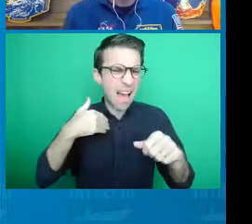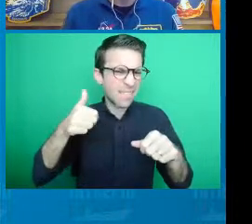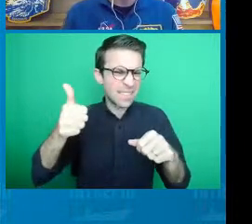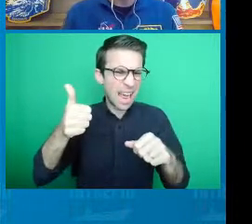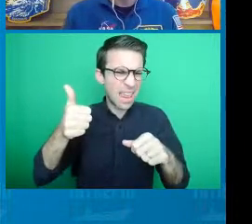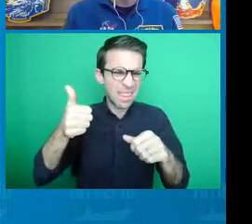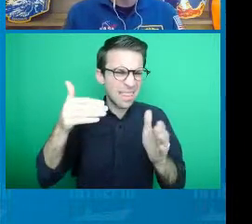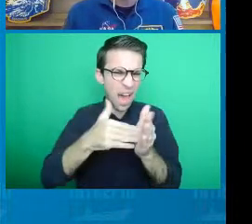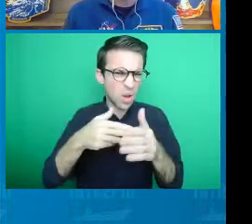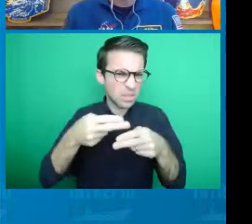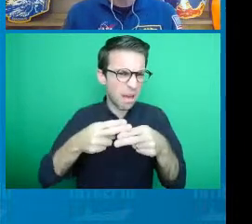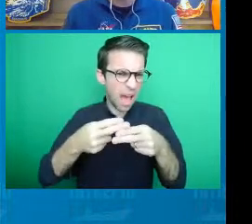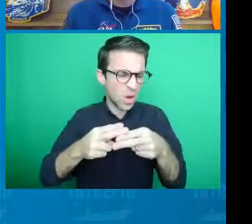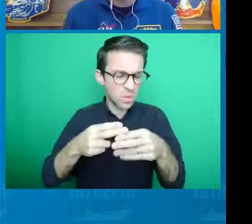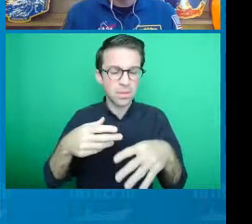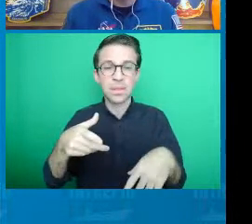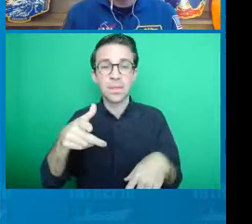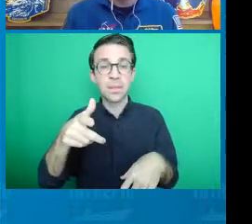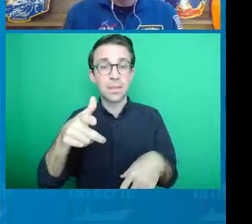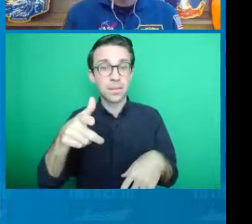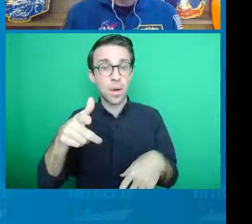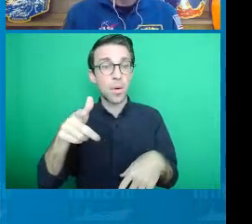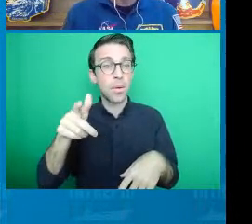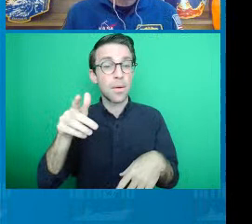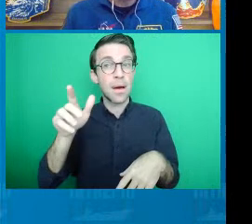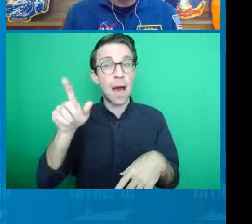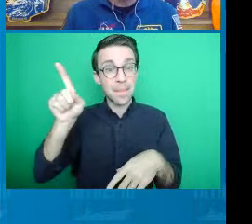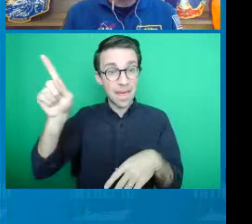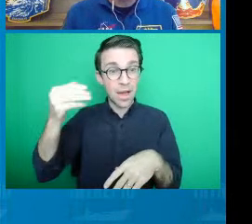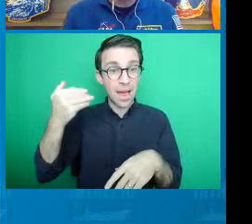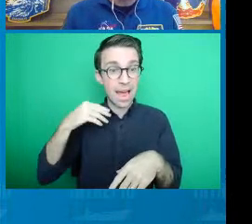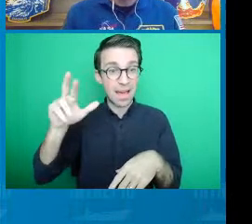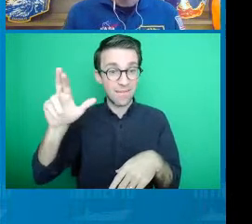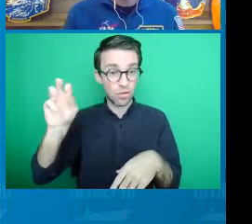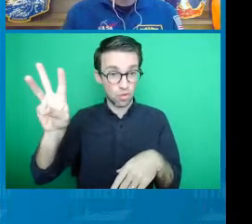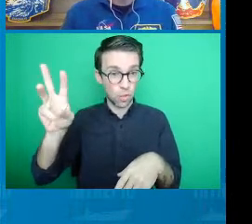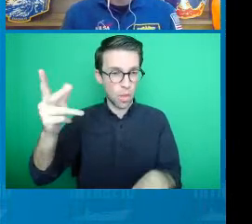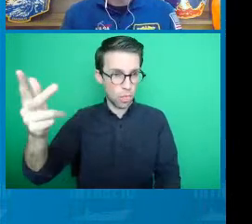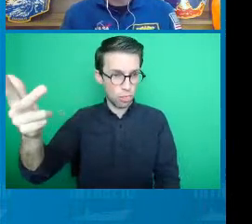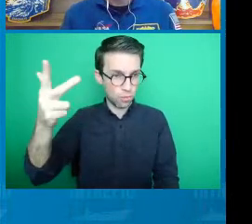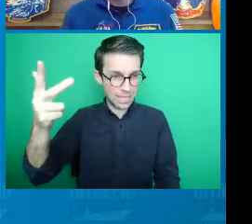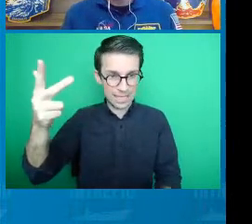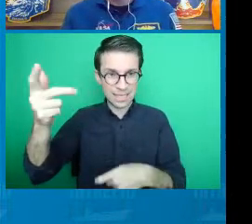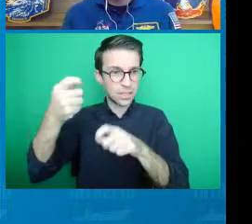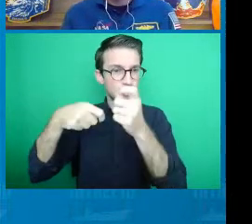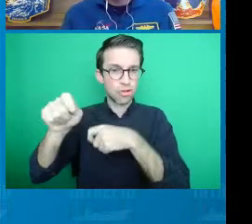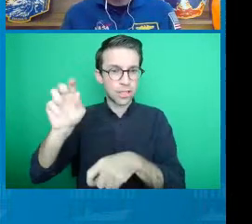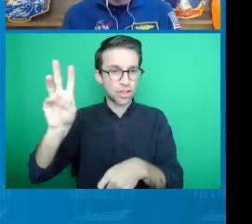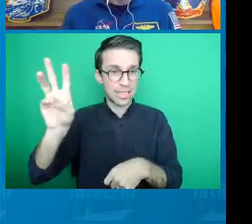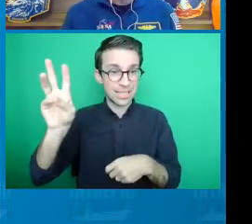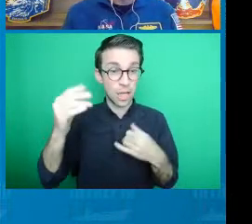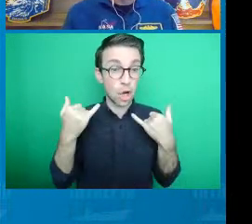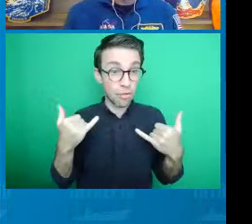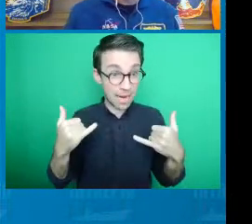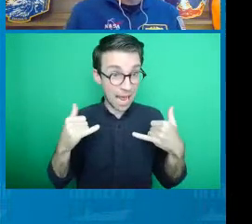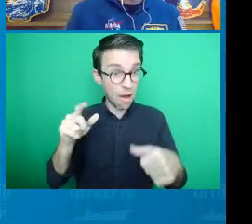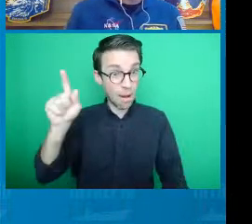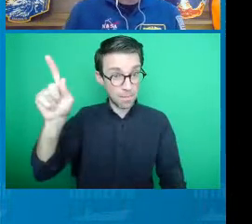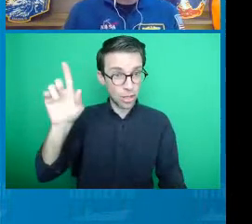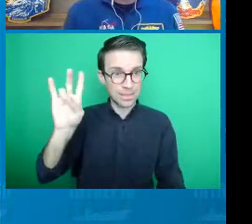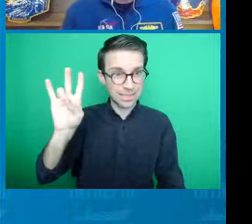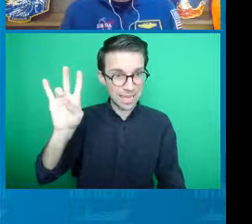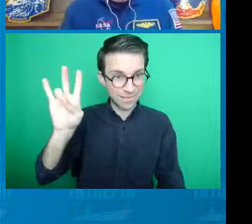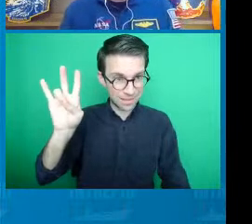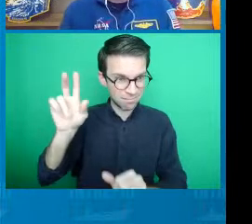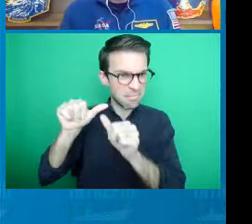we were changing the space station from a crew of 3 to a crew of 6. What's interesting is right now we have a crew of 7 on board